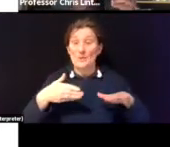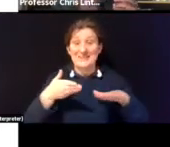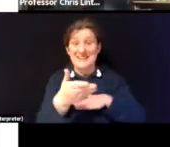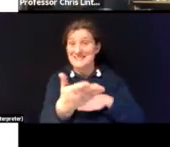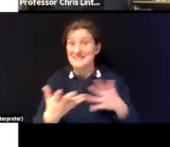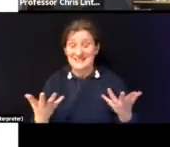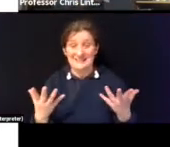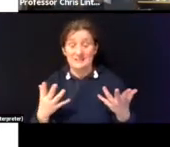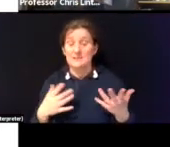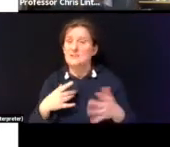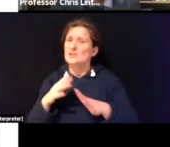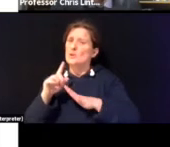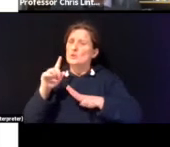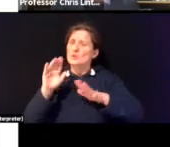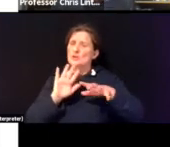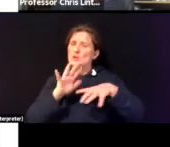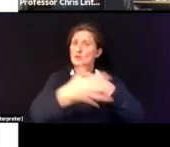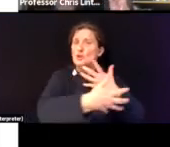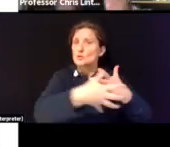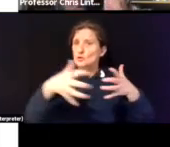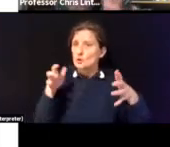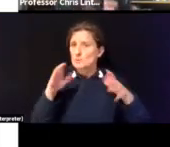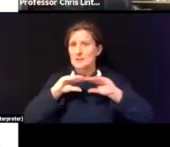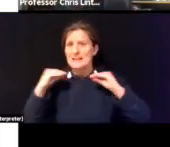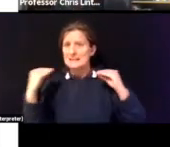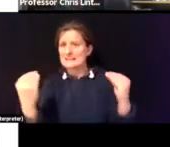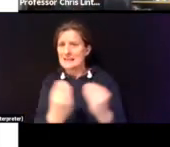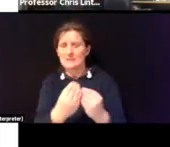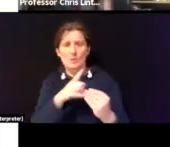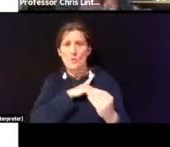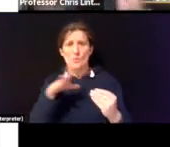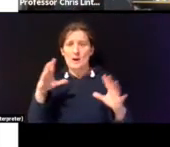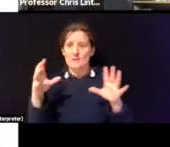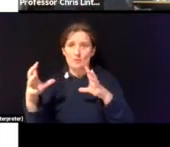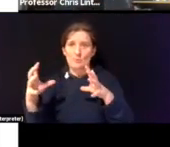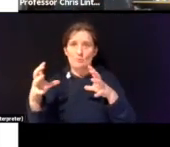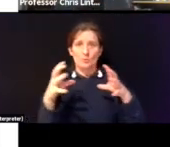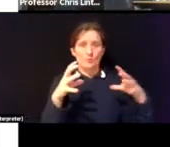why Jupiter and Saturn in our system haven't migrated inwards. That's